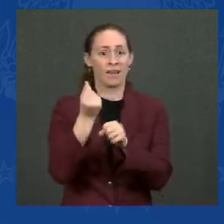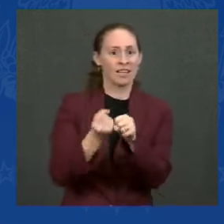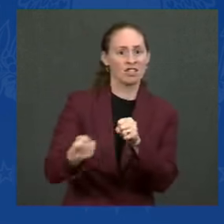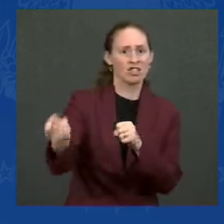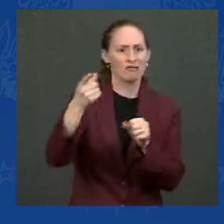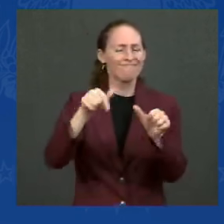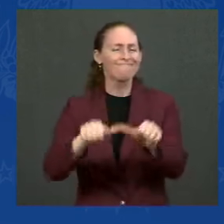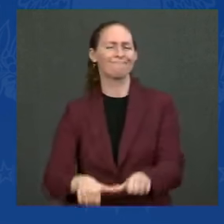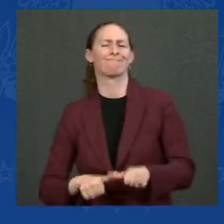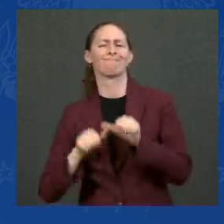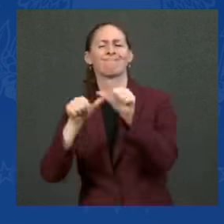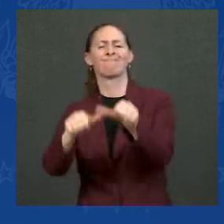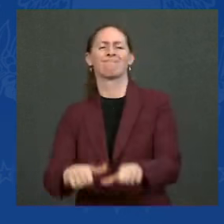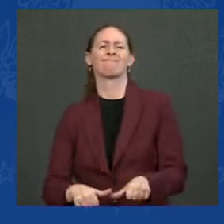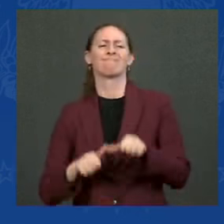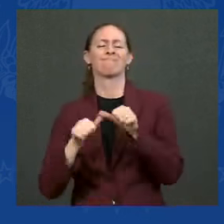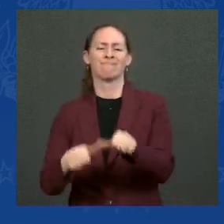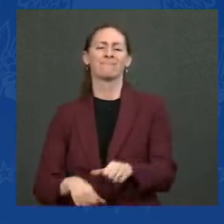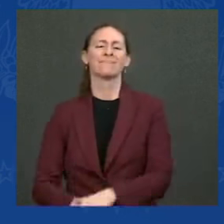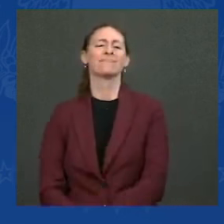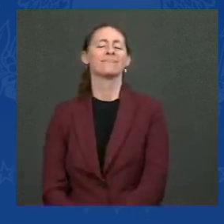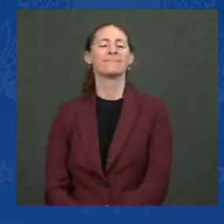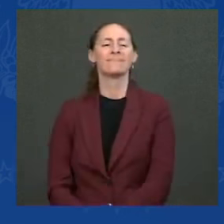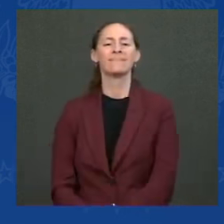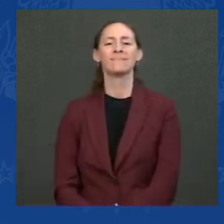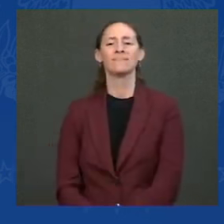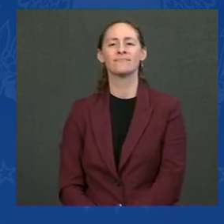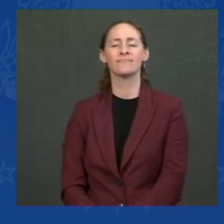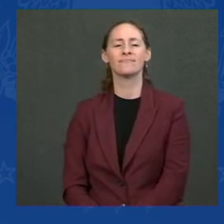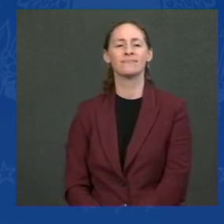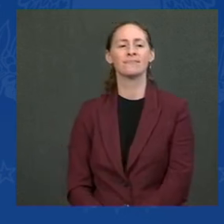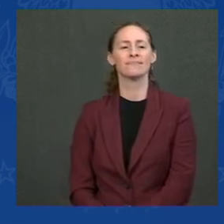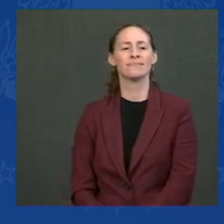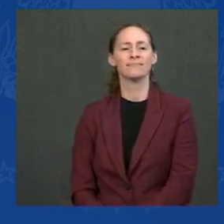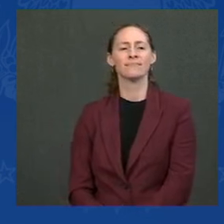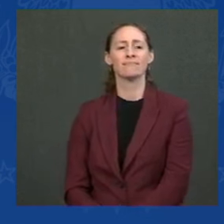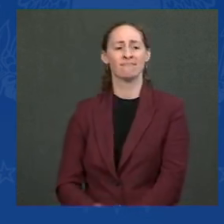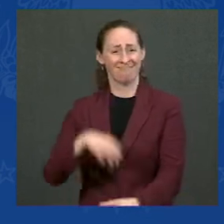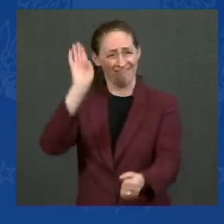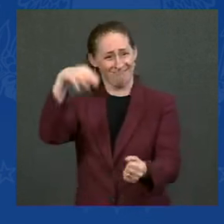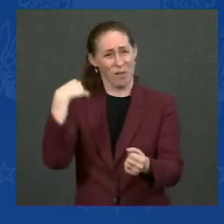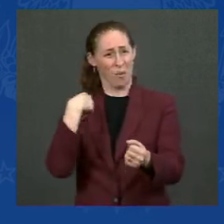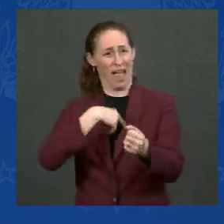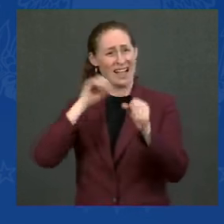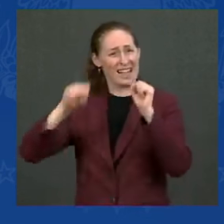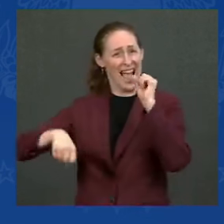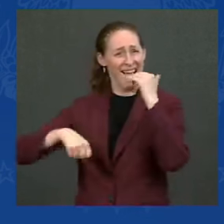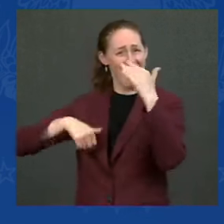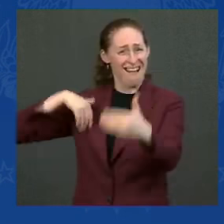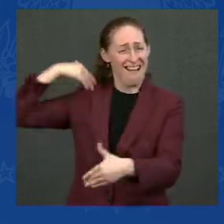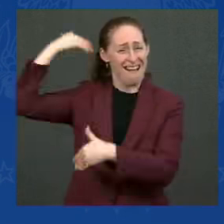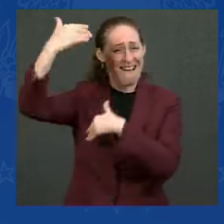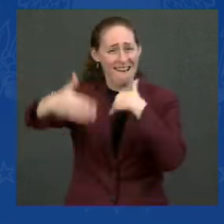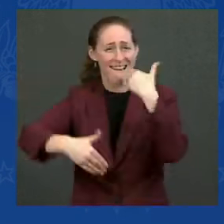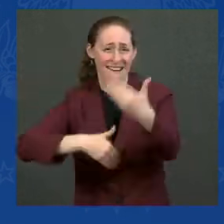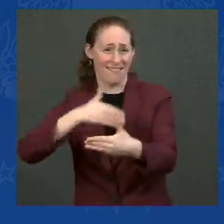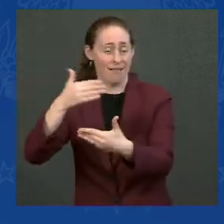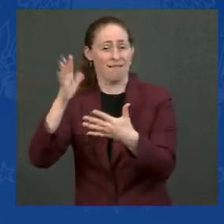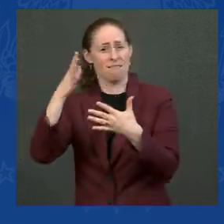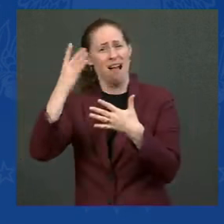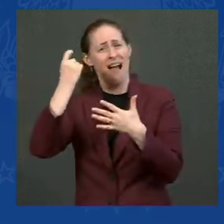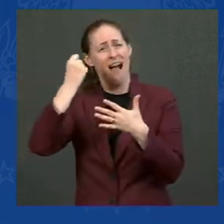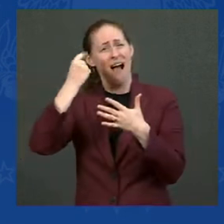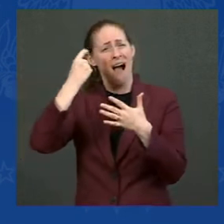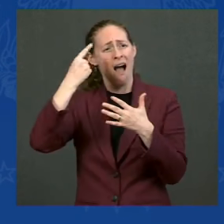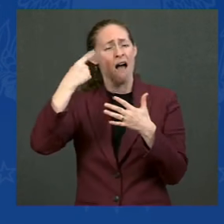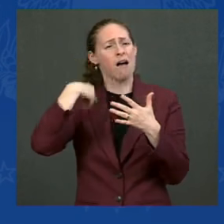being decent and honorable what we can do, but it's in our own naked interest. If we haven't learned